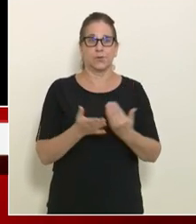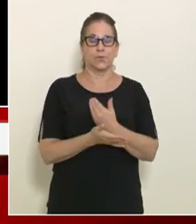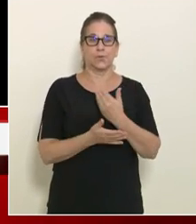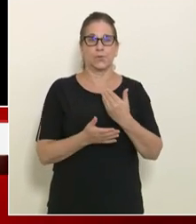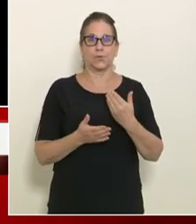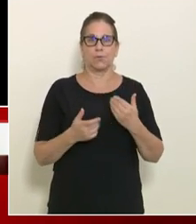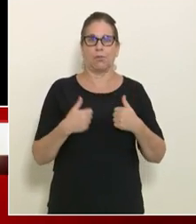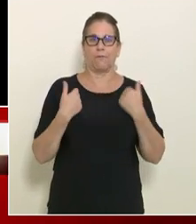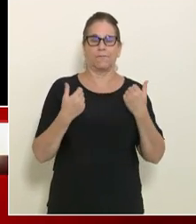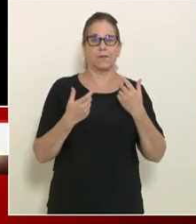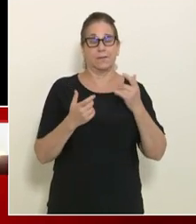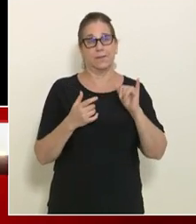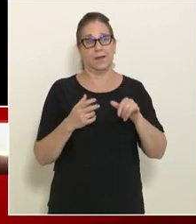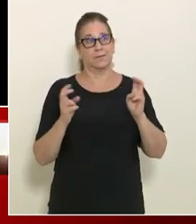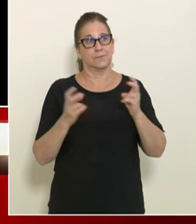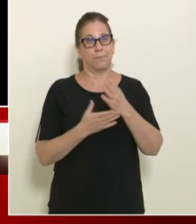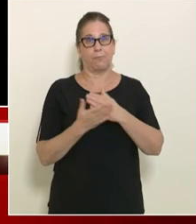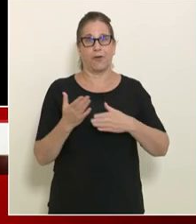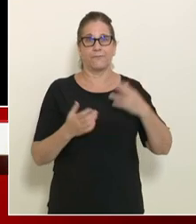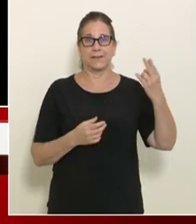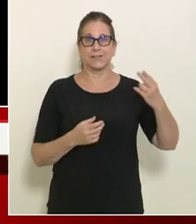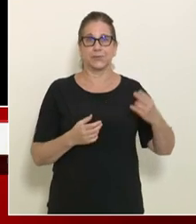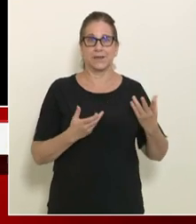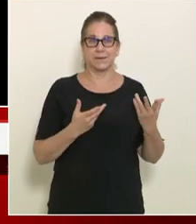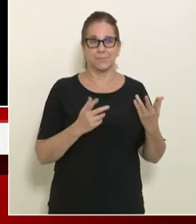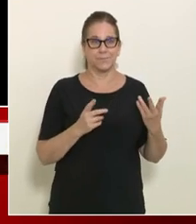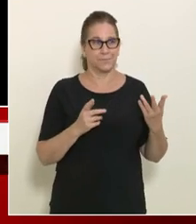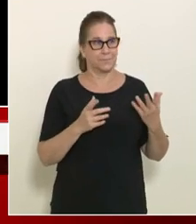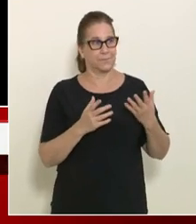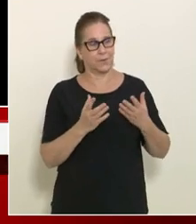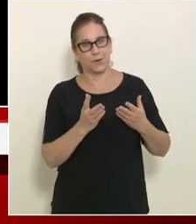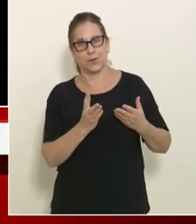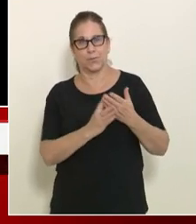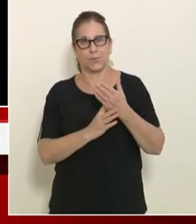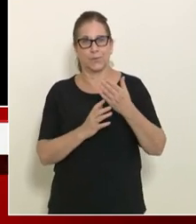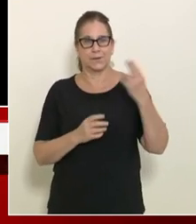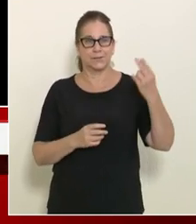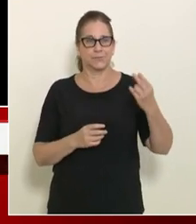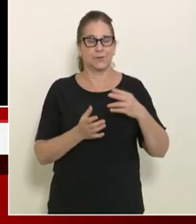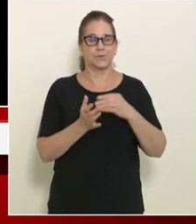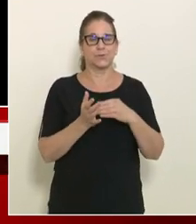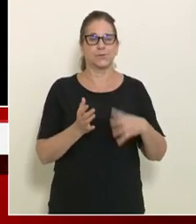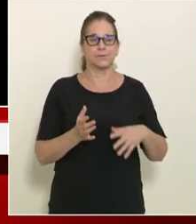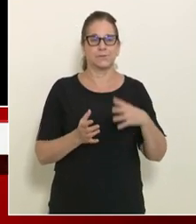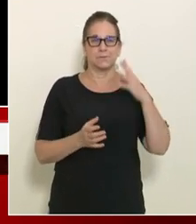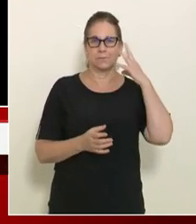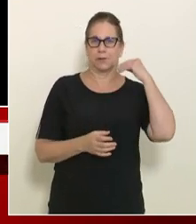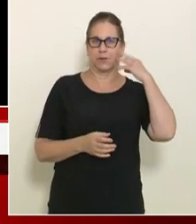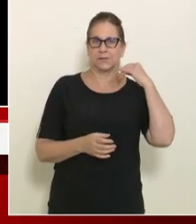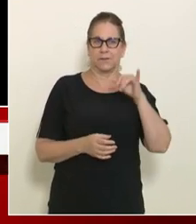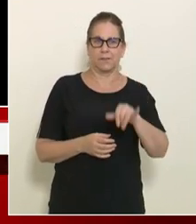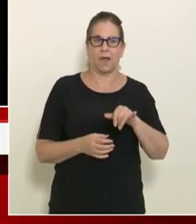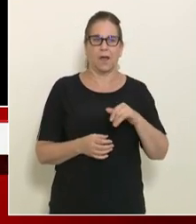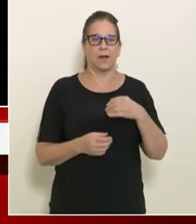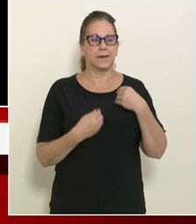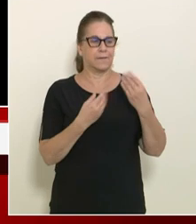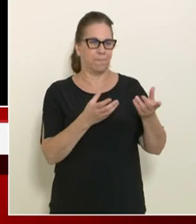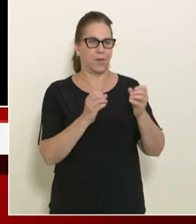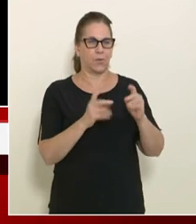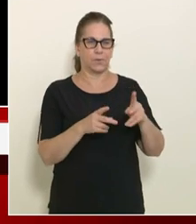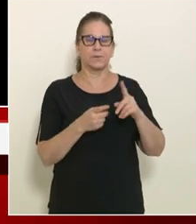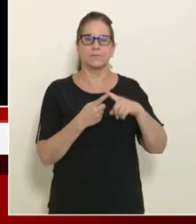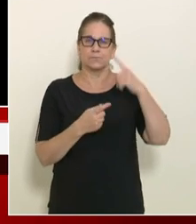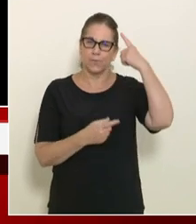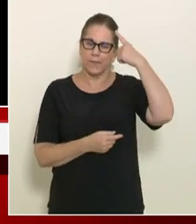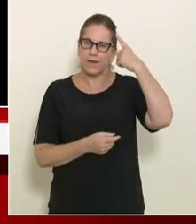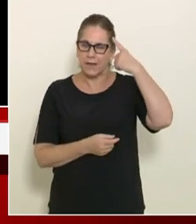for students to experience a cross-disciplinary opportunity to reflect, to advocate, to communicate their thoughts and